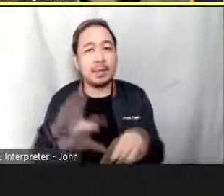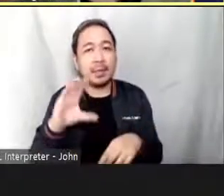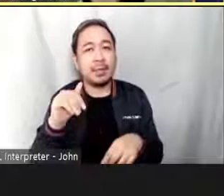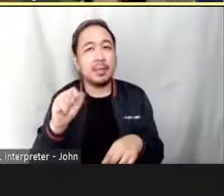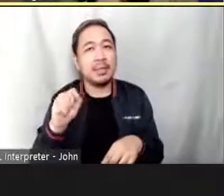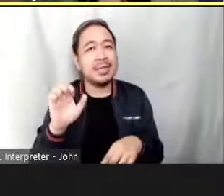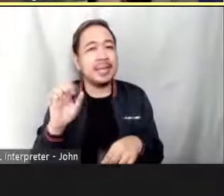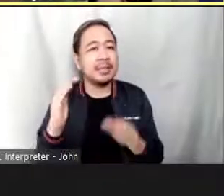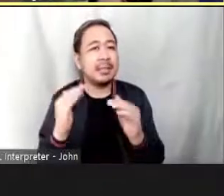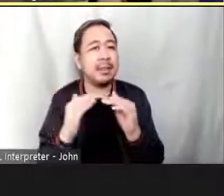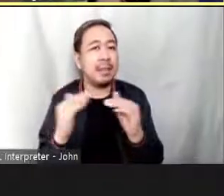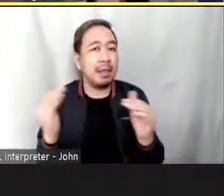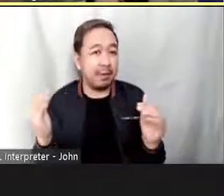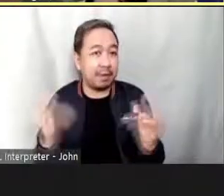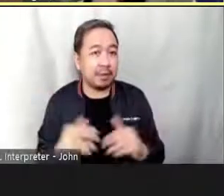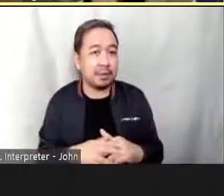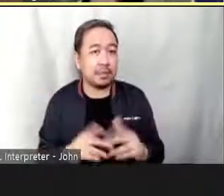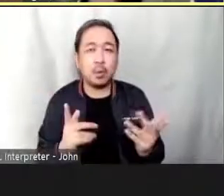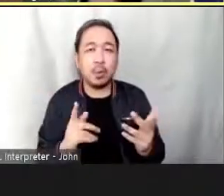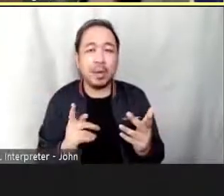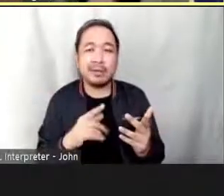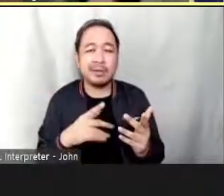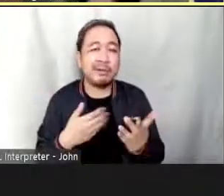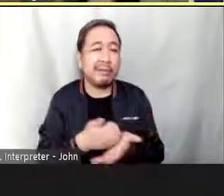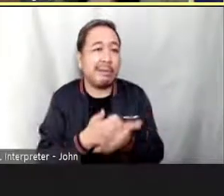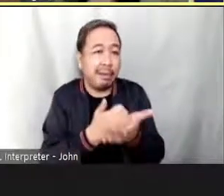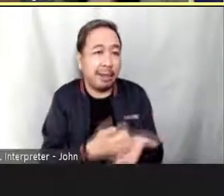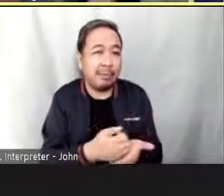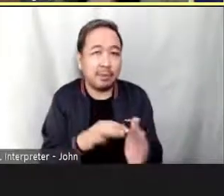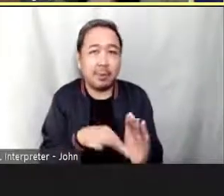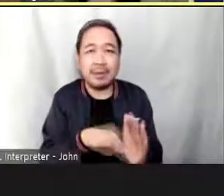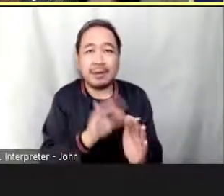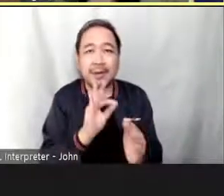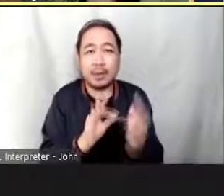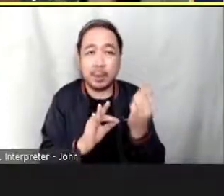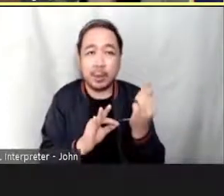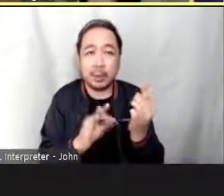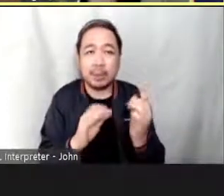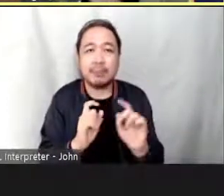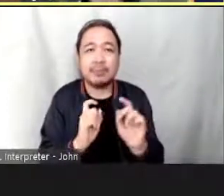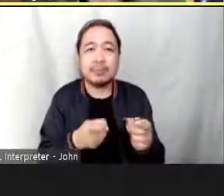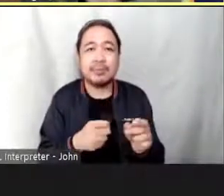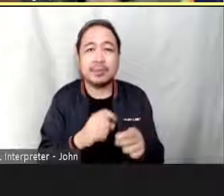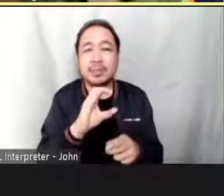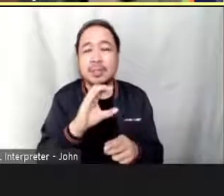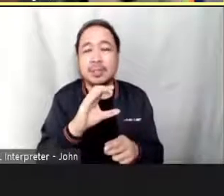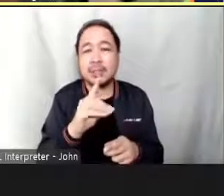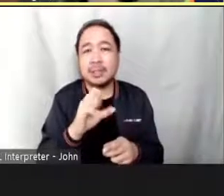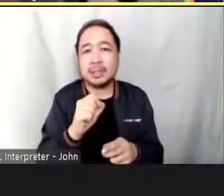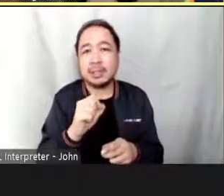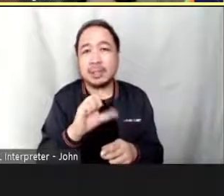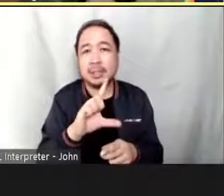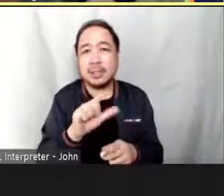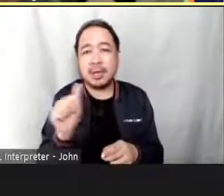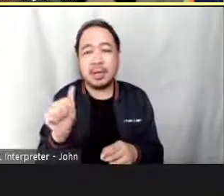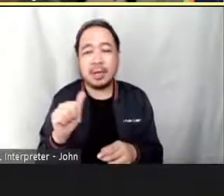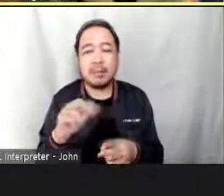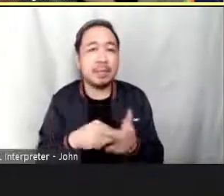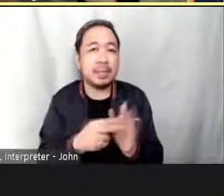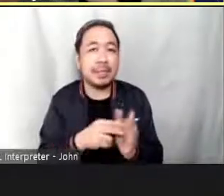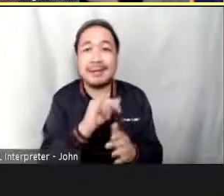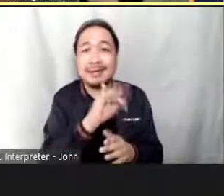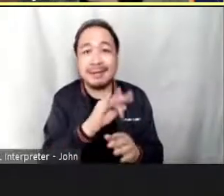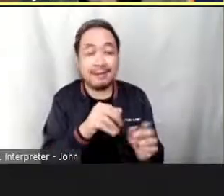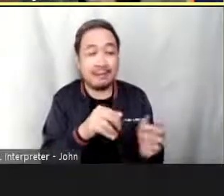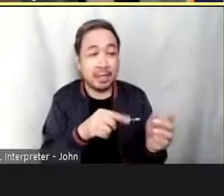The facilitating factor, they only identified one, which is the issuance of CDCLAA. That means if a child is issued with